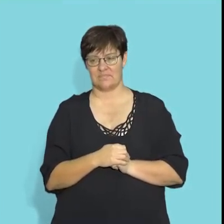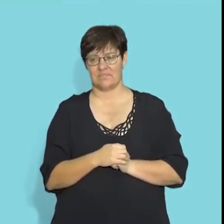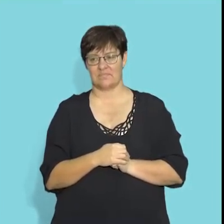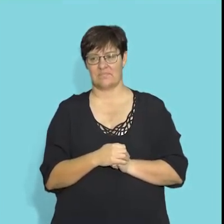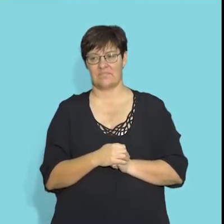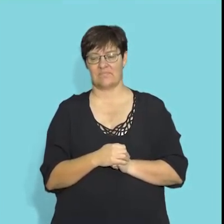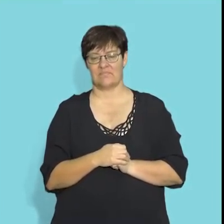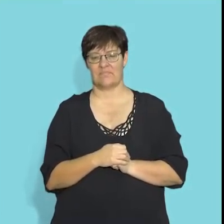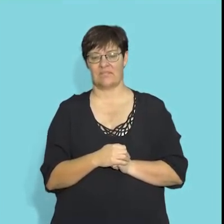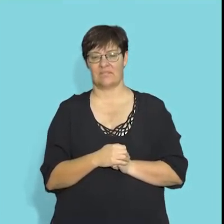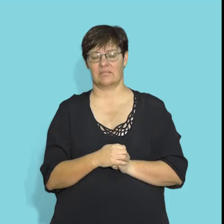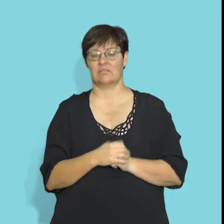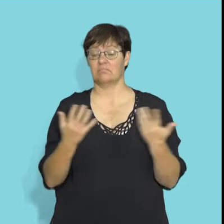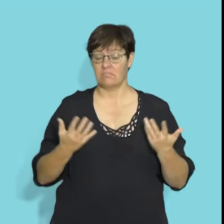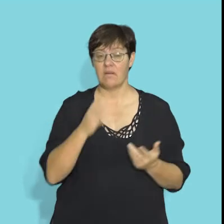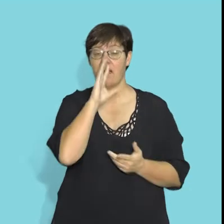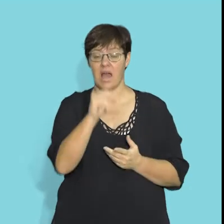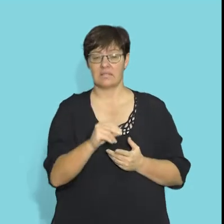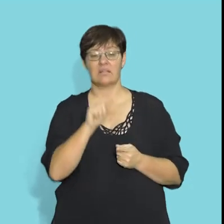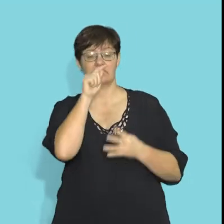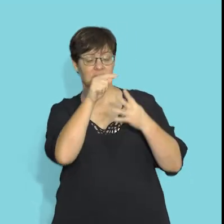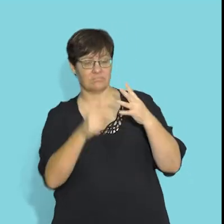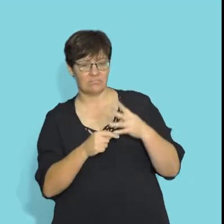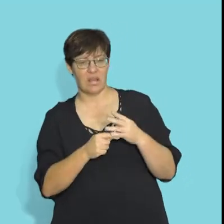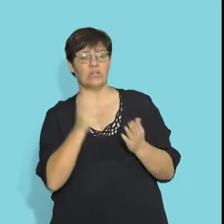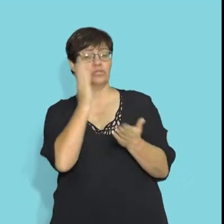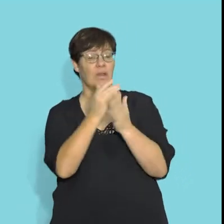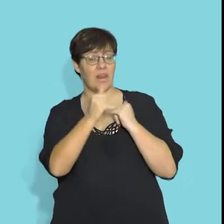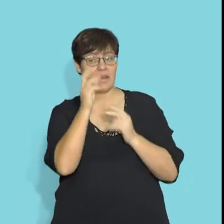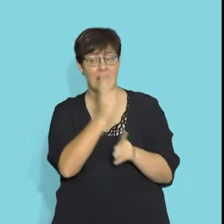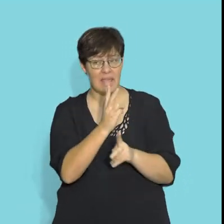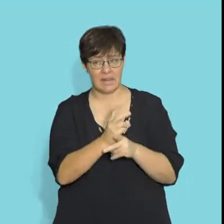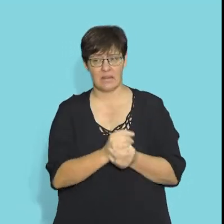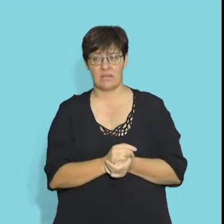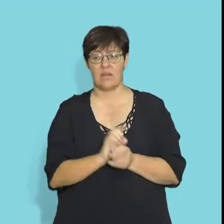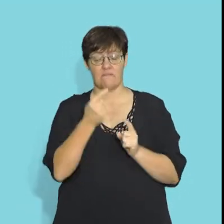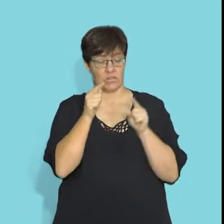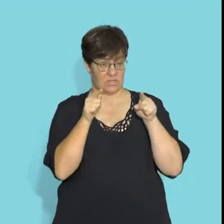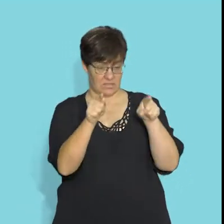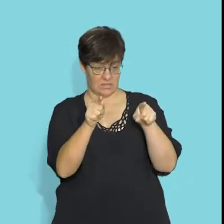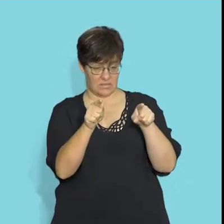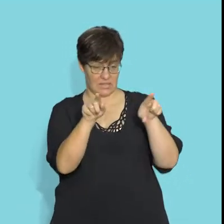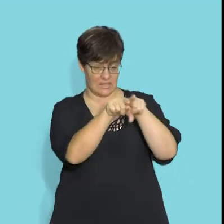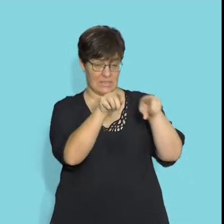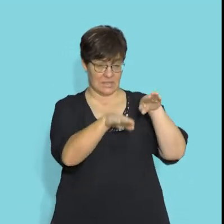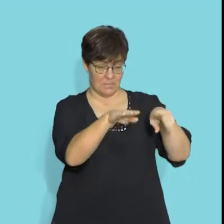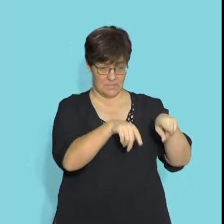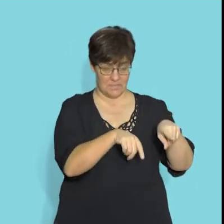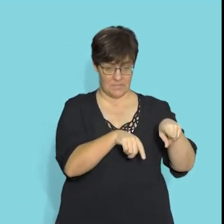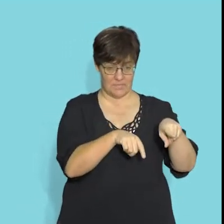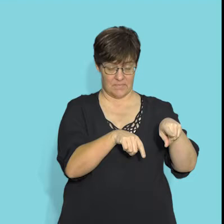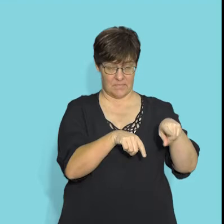that, if they ask us, do the following points lie on a straight line, all right, the first 2 points are the same, and so the